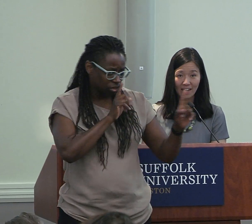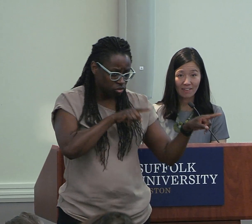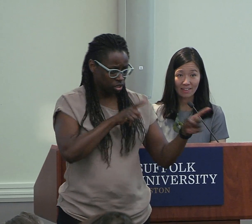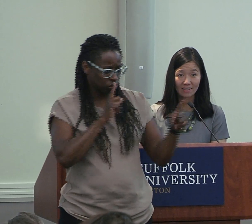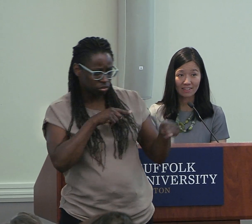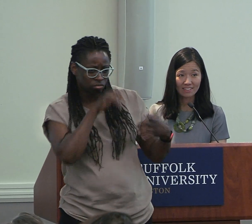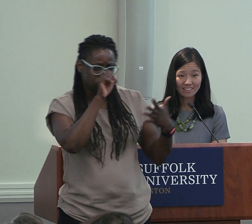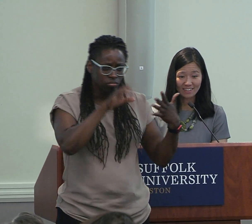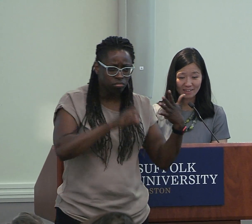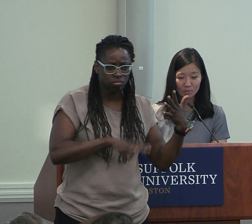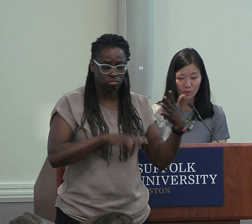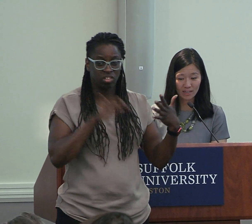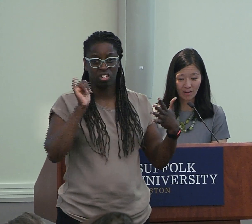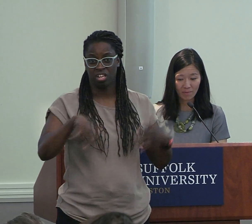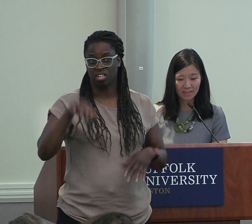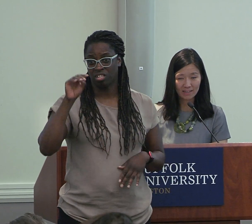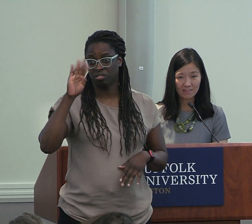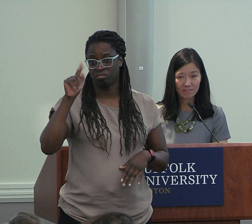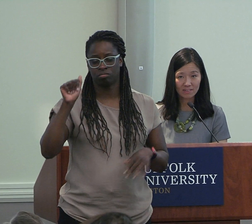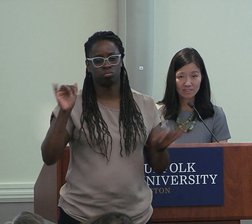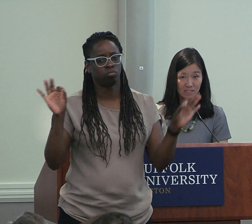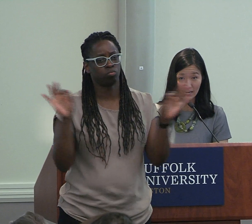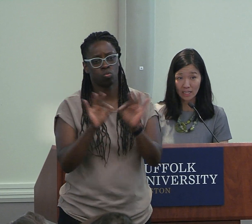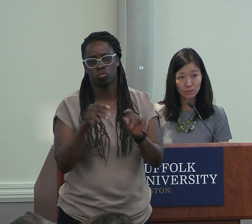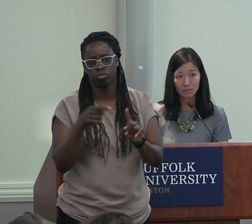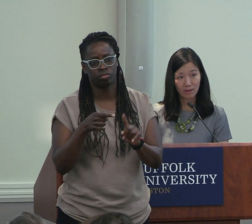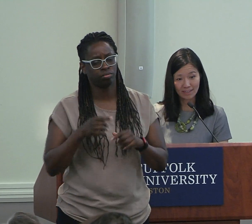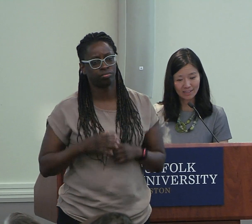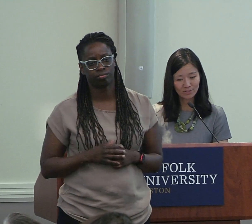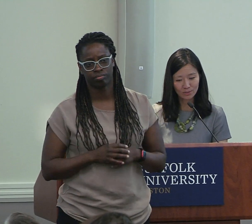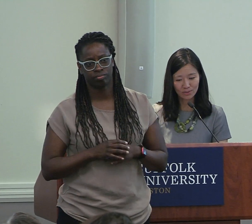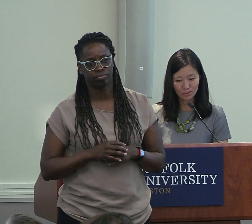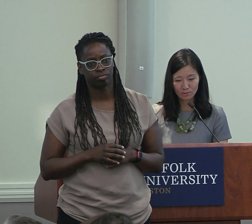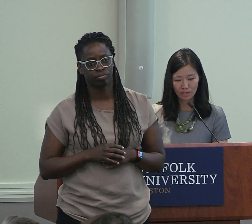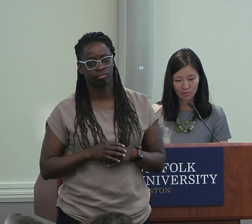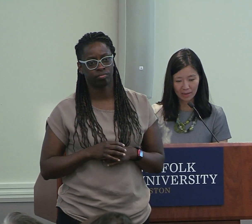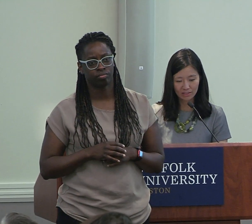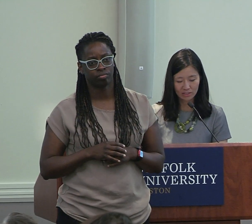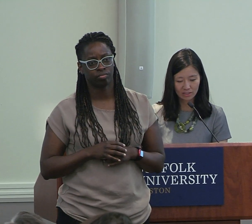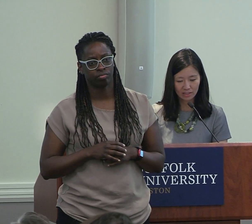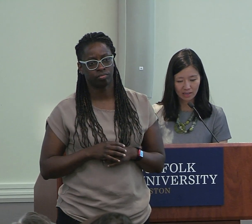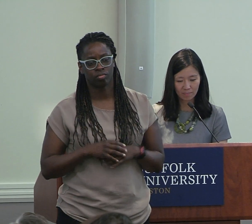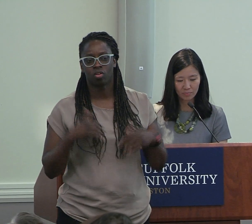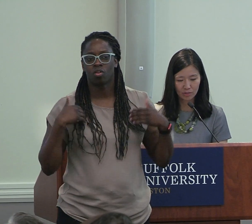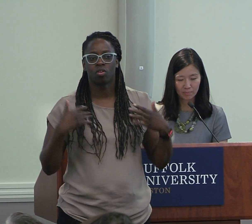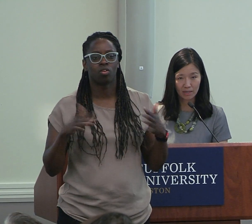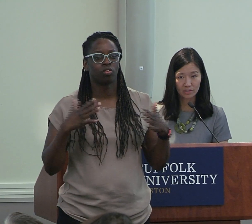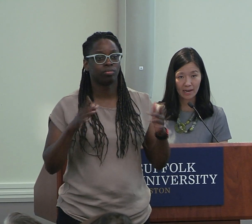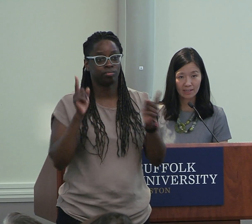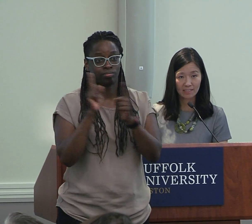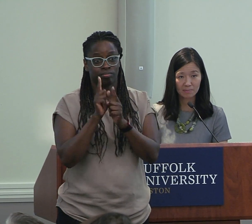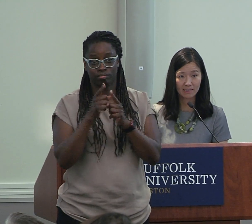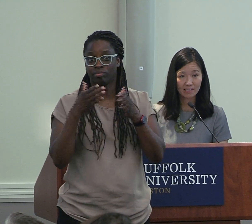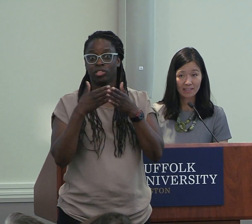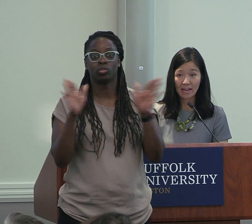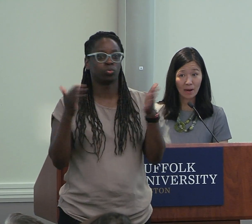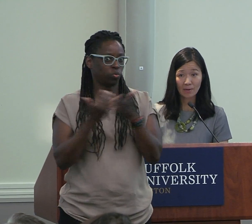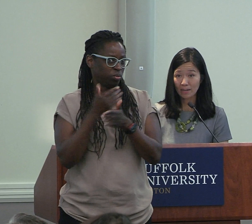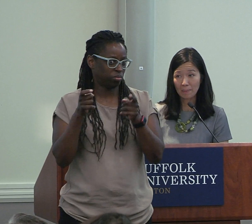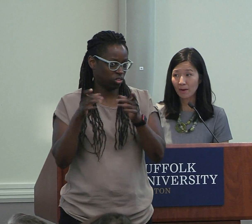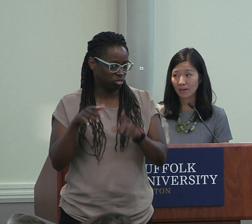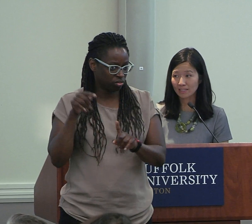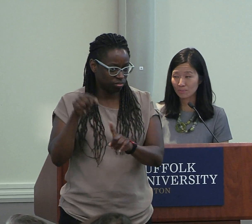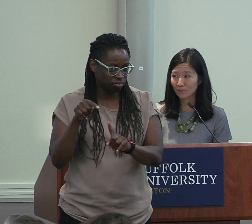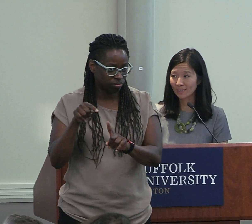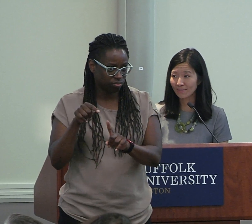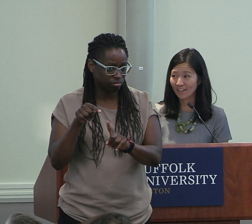us. I've had the joy of already just casually running into the new general manager. General Manager Eng has been out